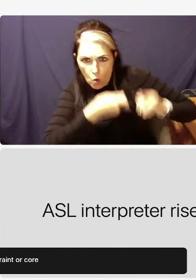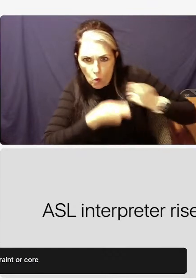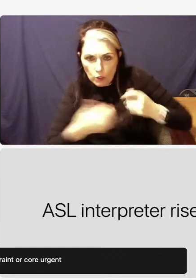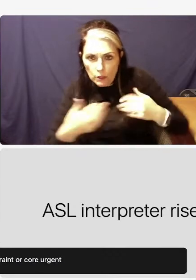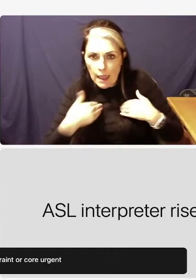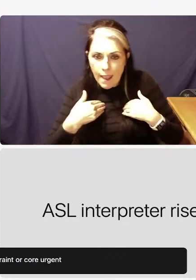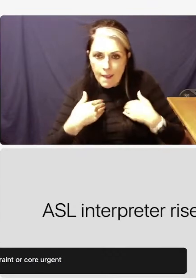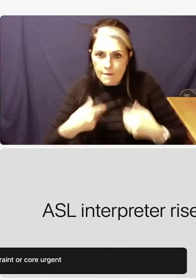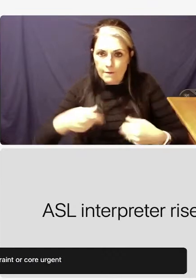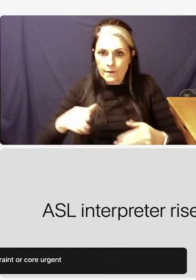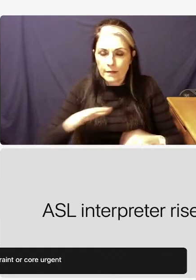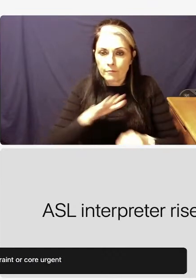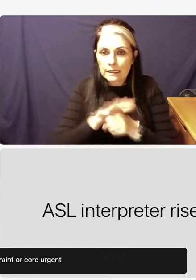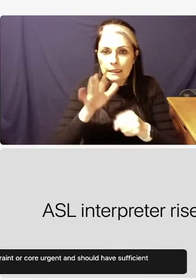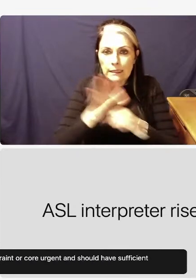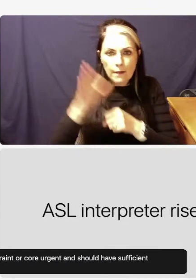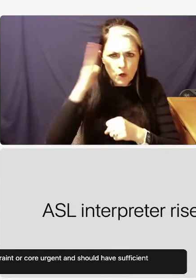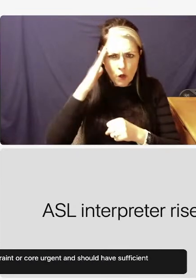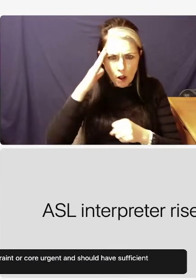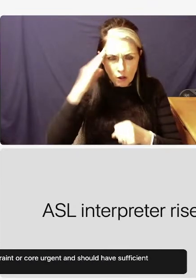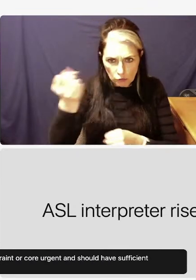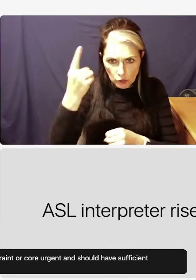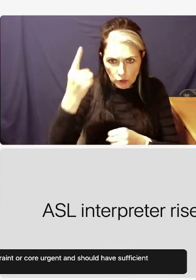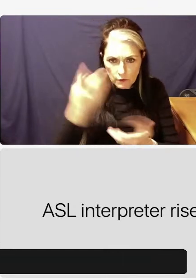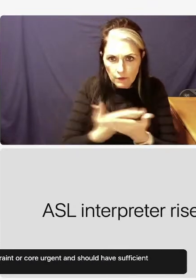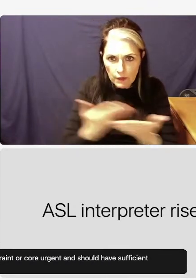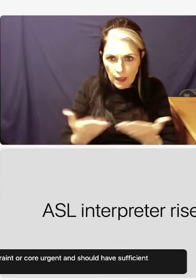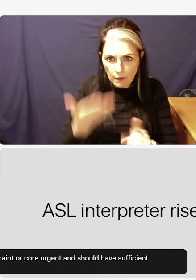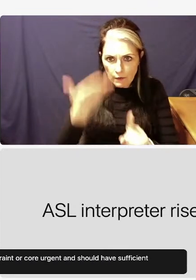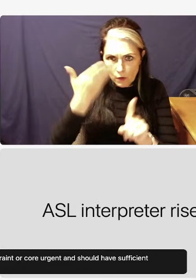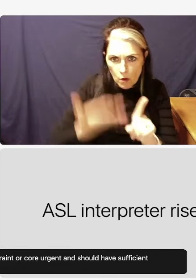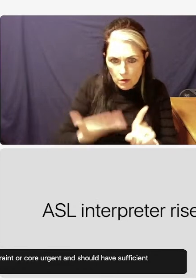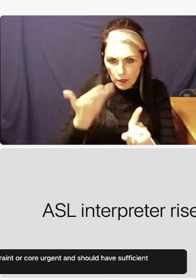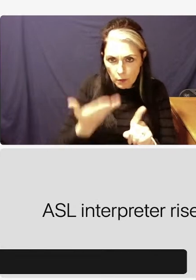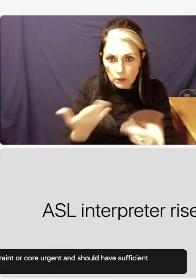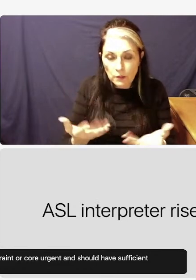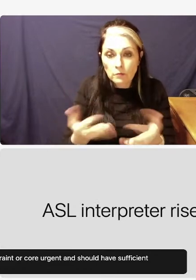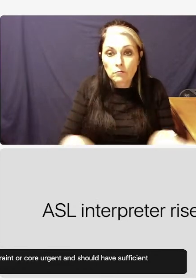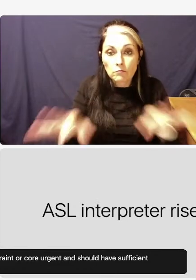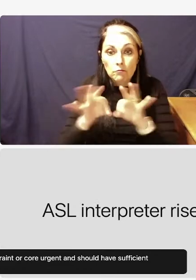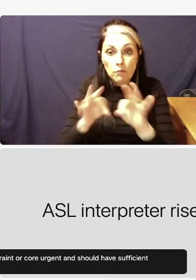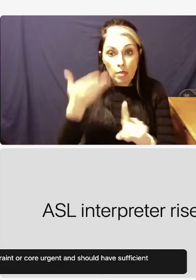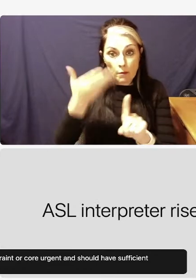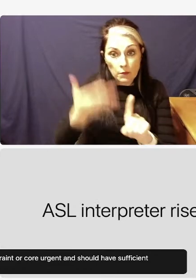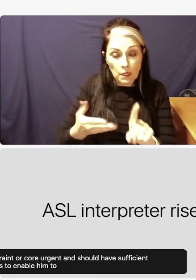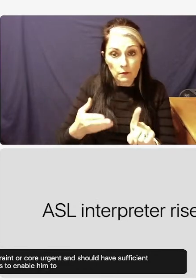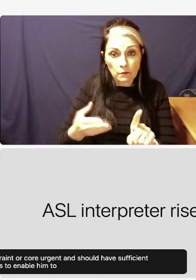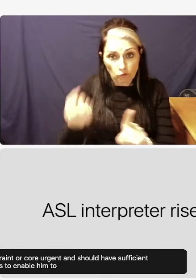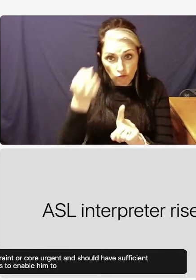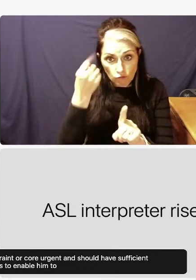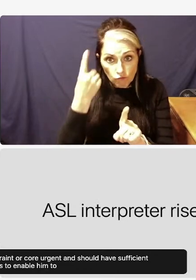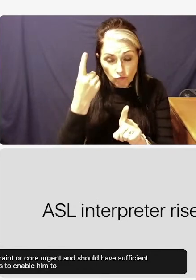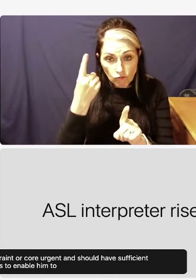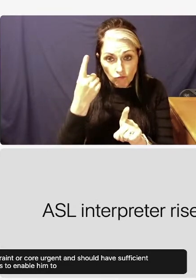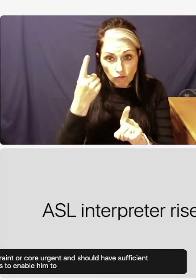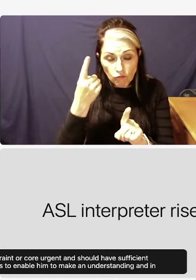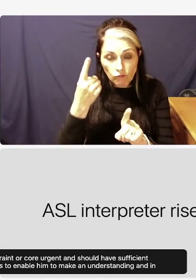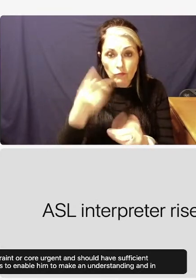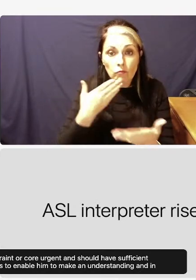sufficient knowledge and comprehension of the elements of the subject matter involved as to enable him to make an understanding and enlightened